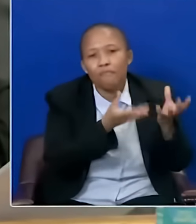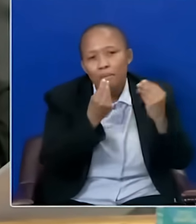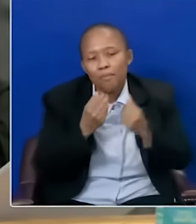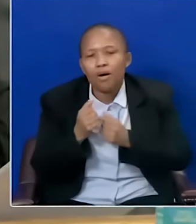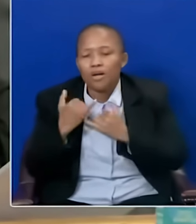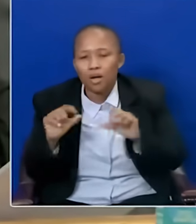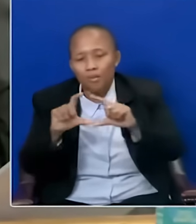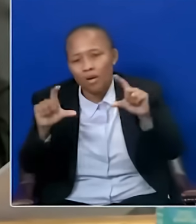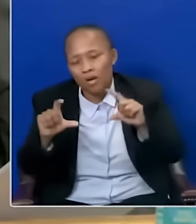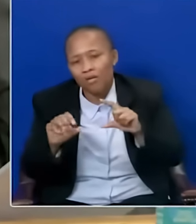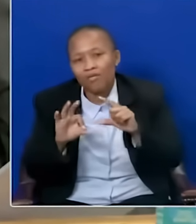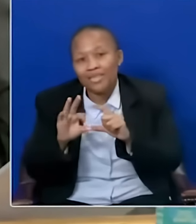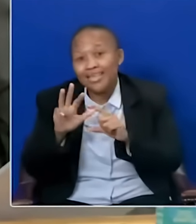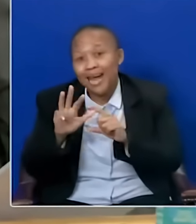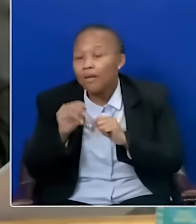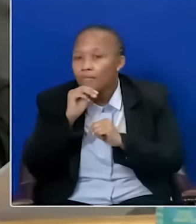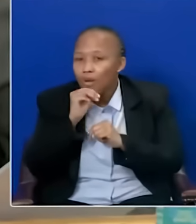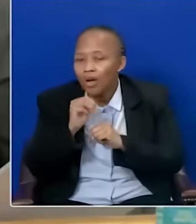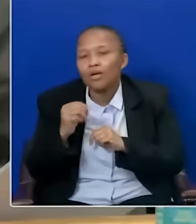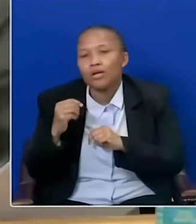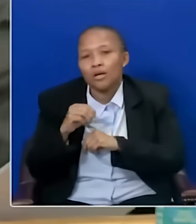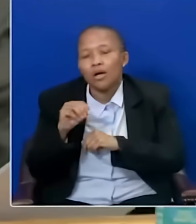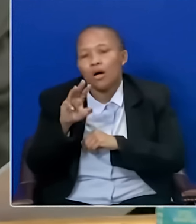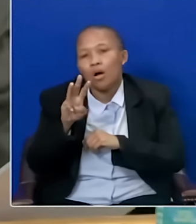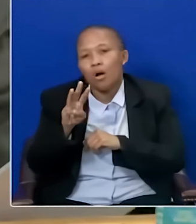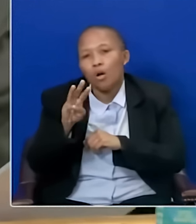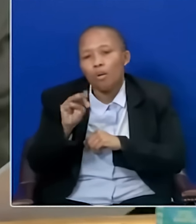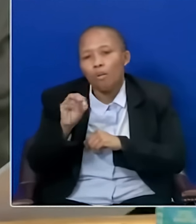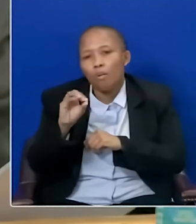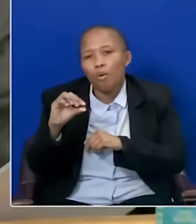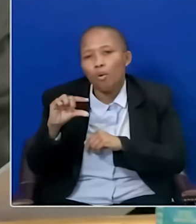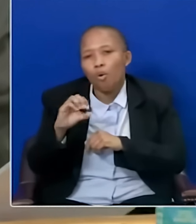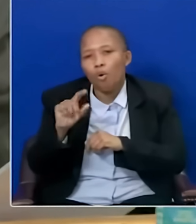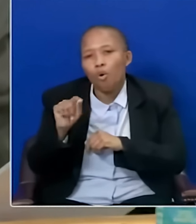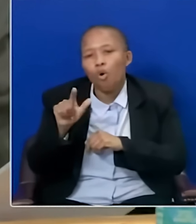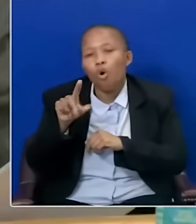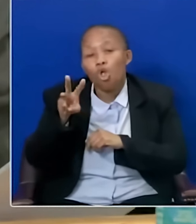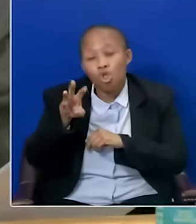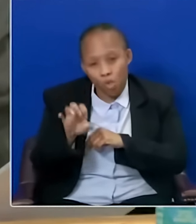queue. Because if he hadn't jumped the queue, we wouldn't have a